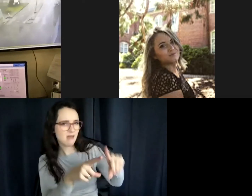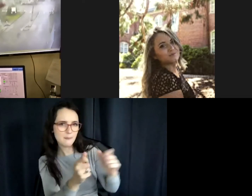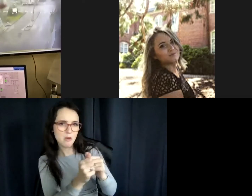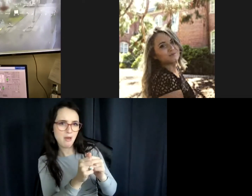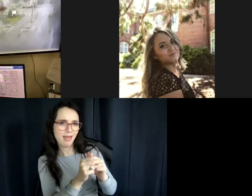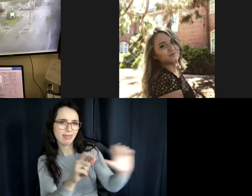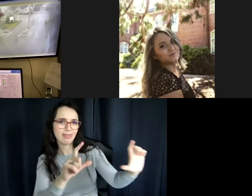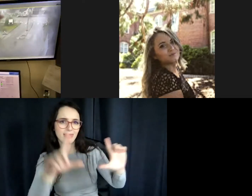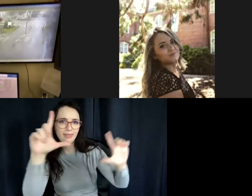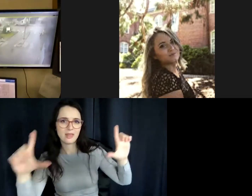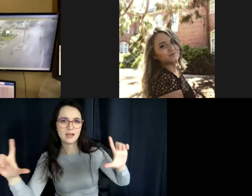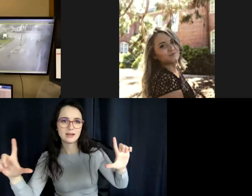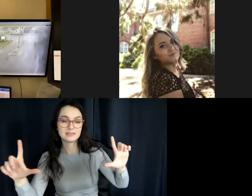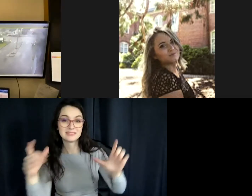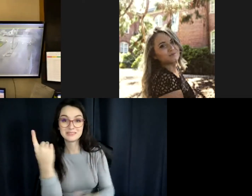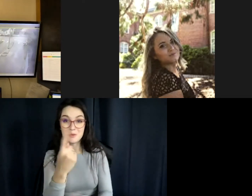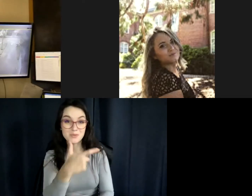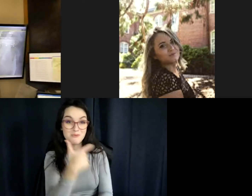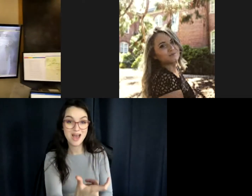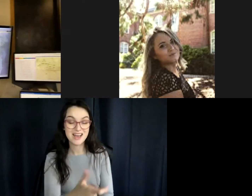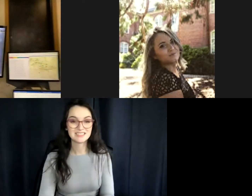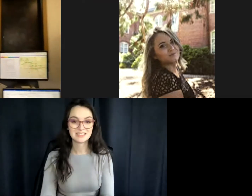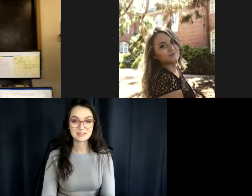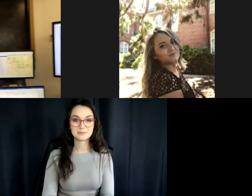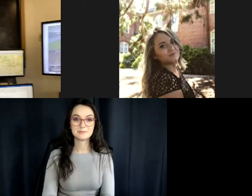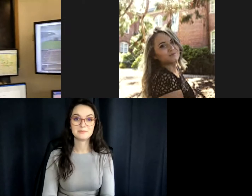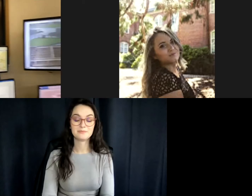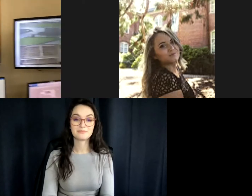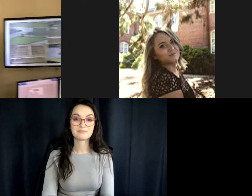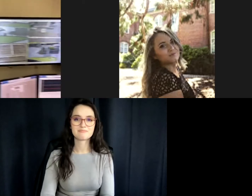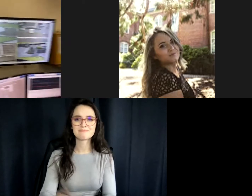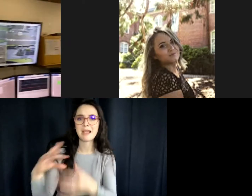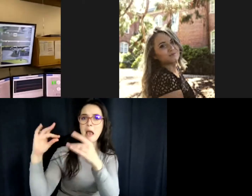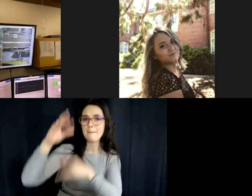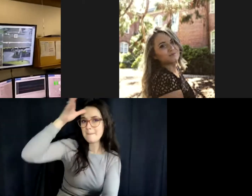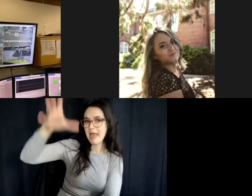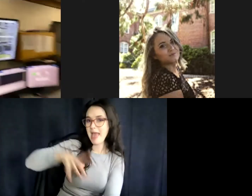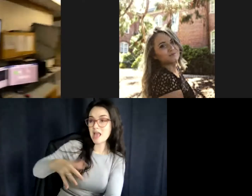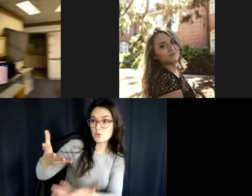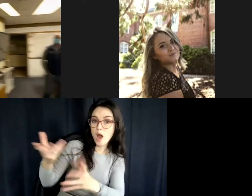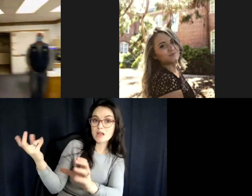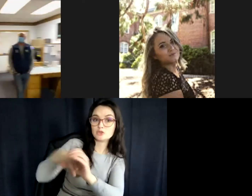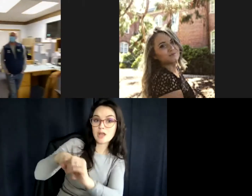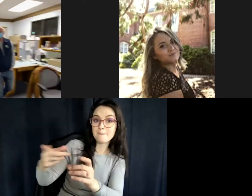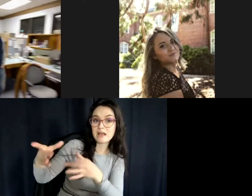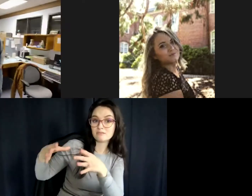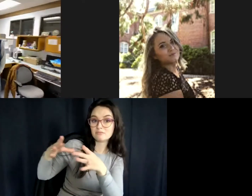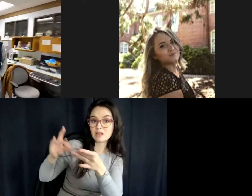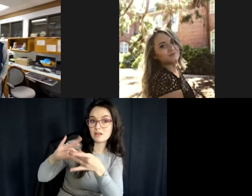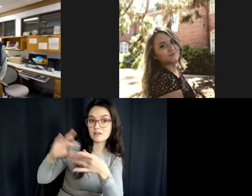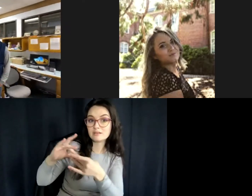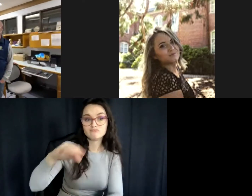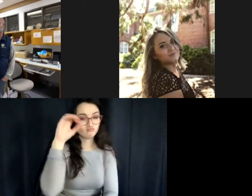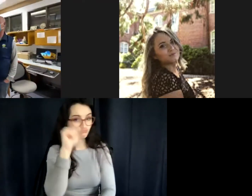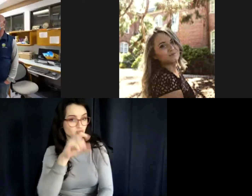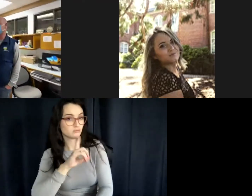Eugene Springfield has grown since then. And we've had to bring on additional staff in order to meet additional regulations.